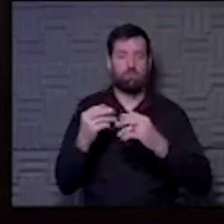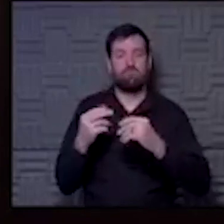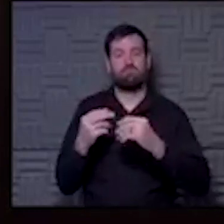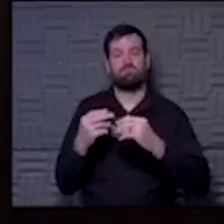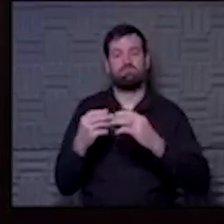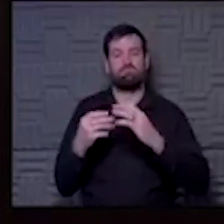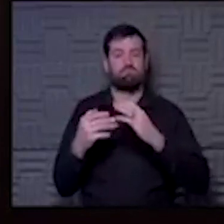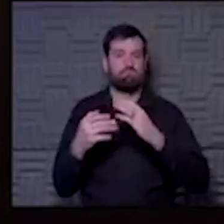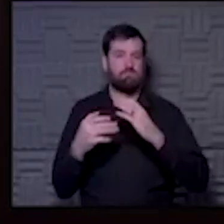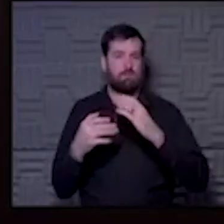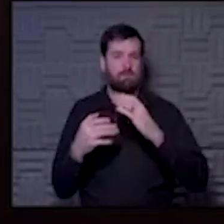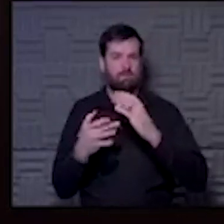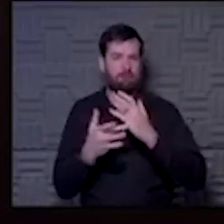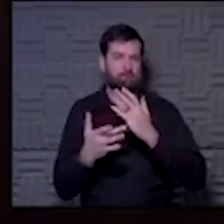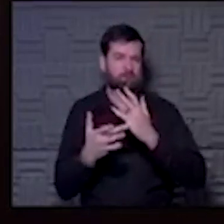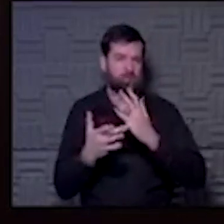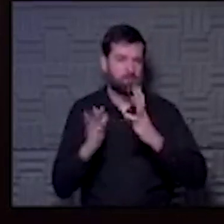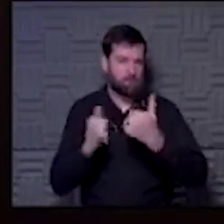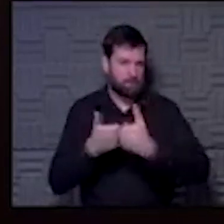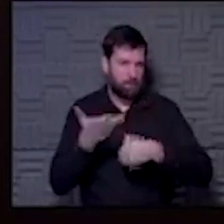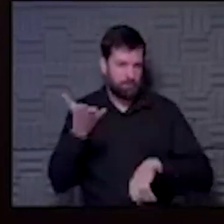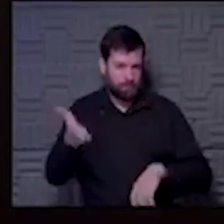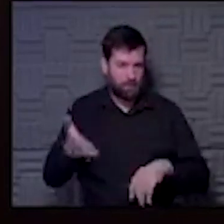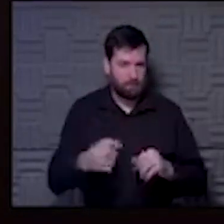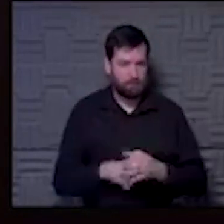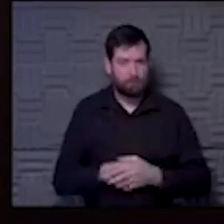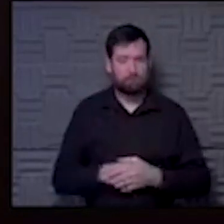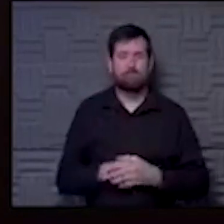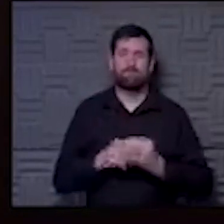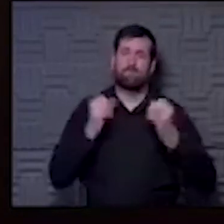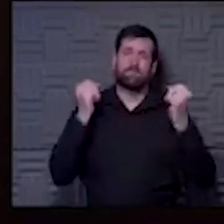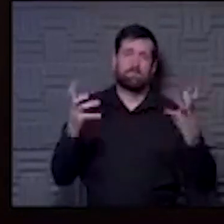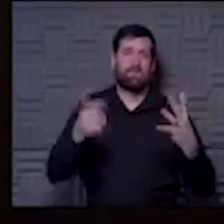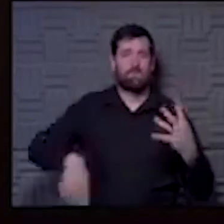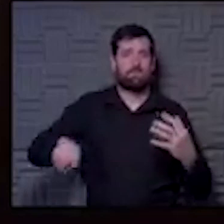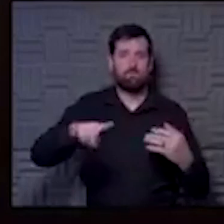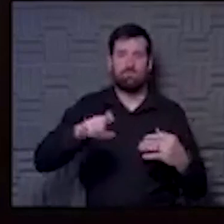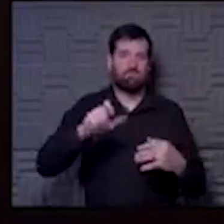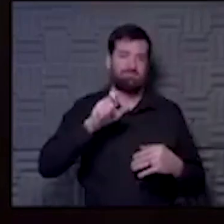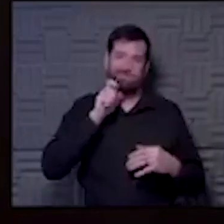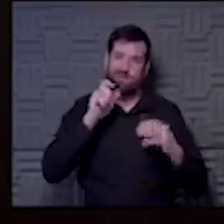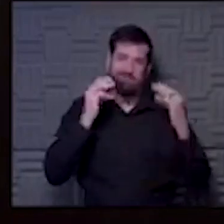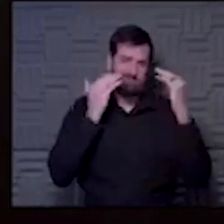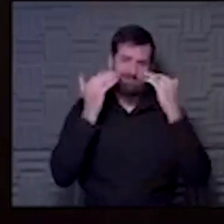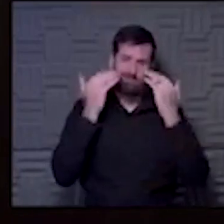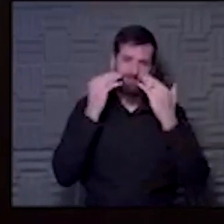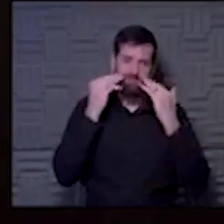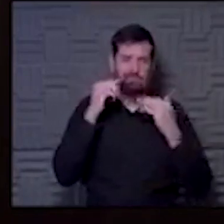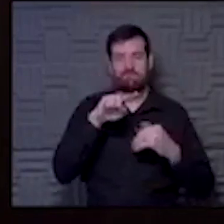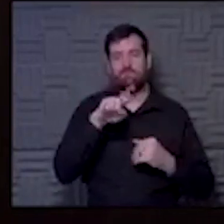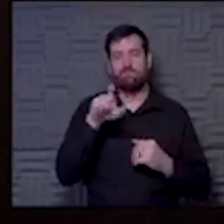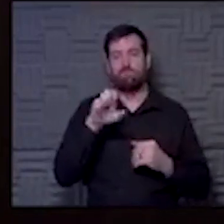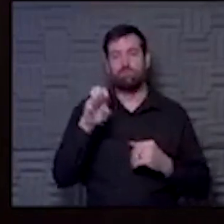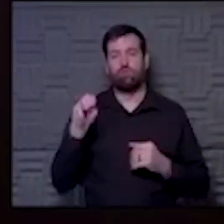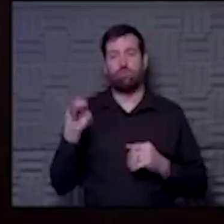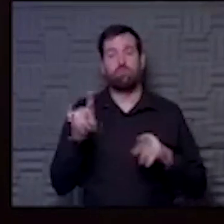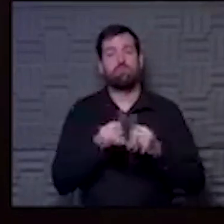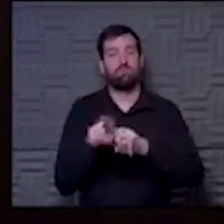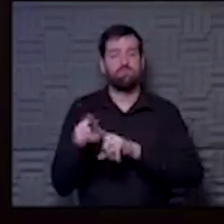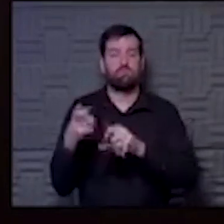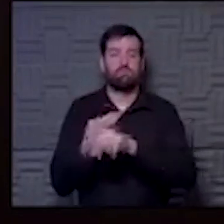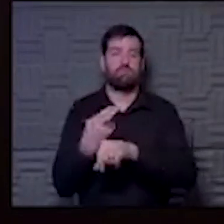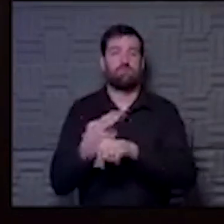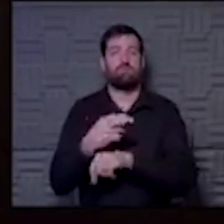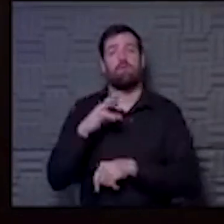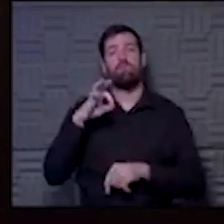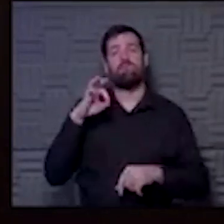technical challenge there. Many of them are not familiarized with Zoom, so that we're also using things like Facebook Room, and